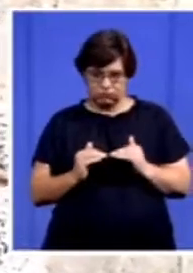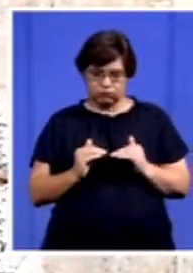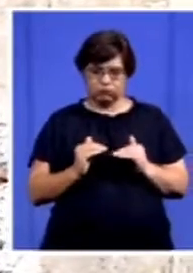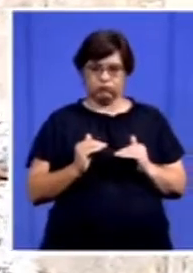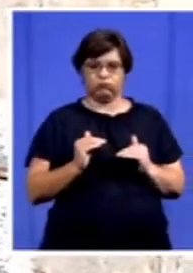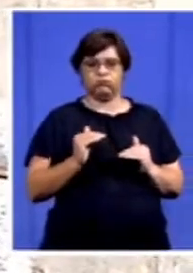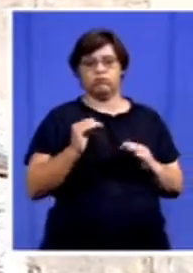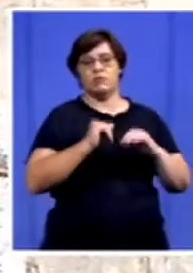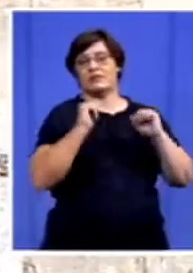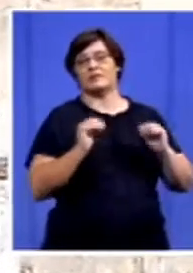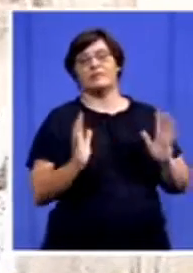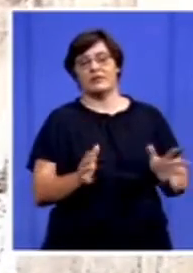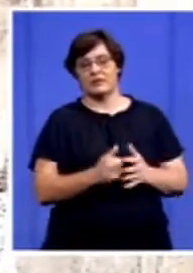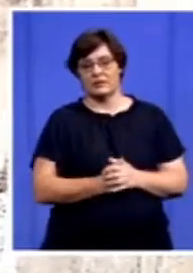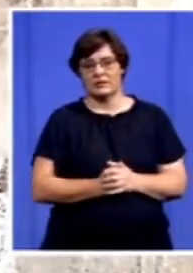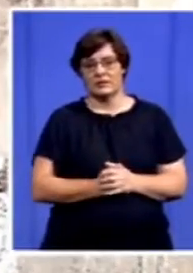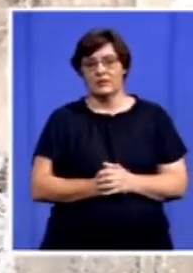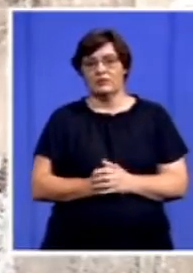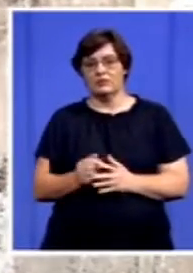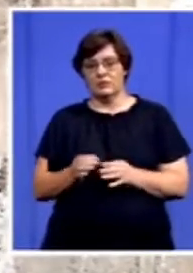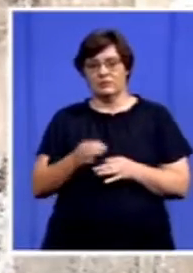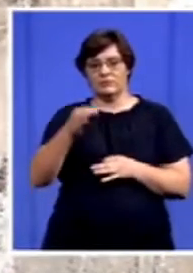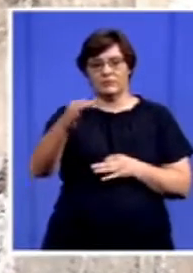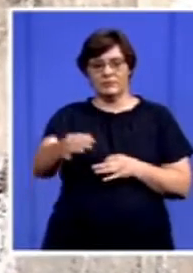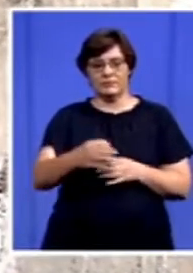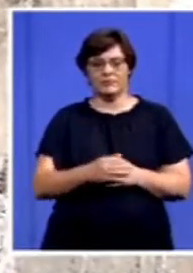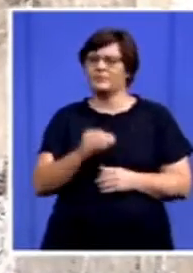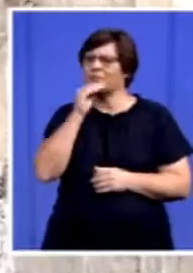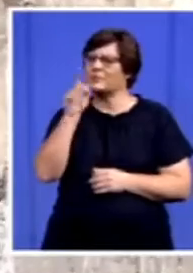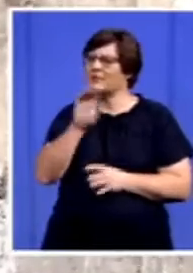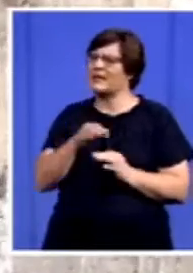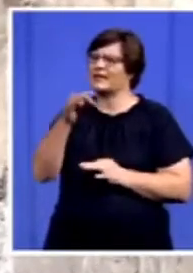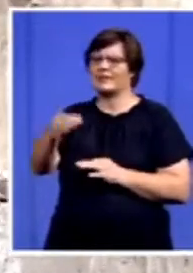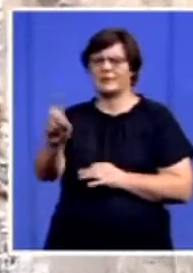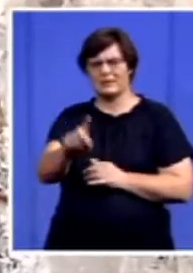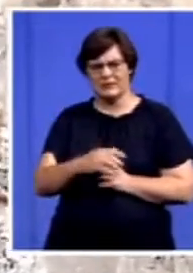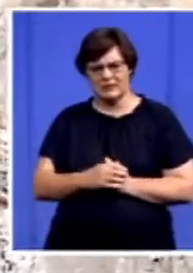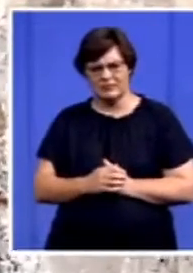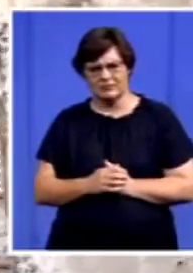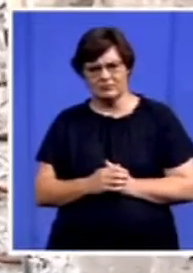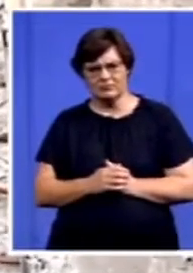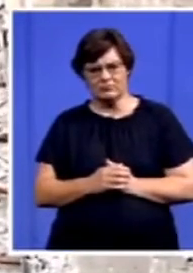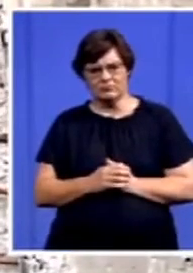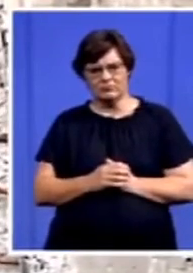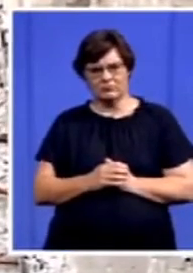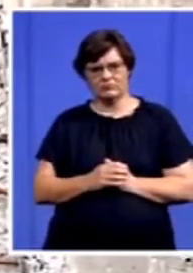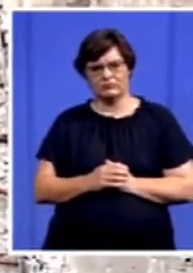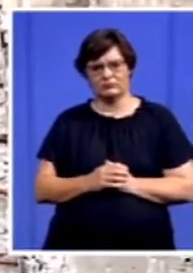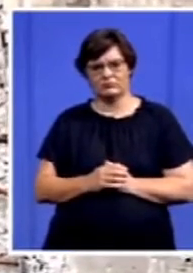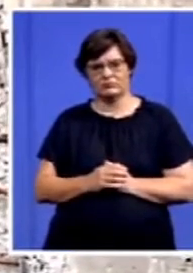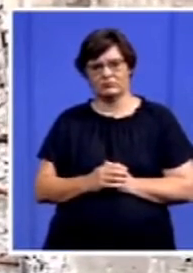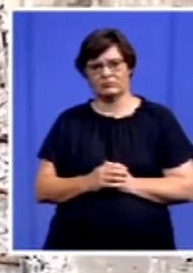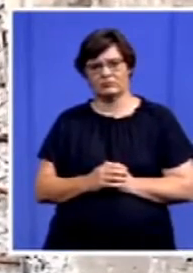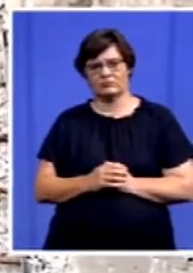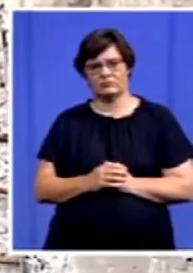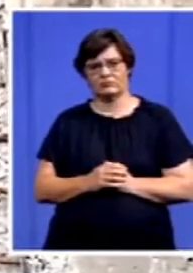you say extend, what do you mean by extension? Will you be extending the maintenance time,